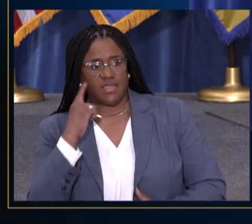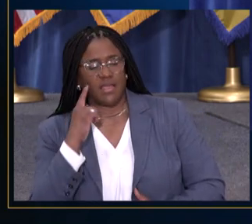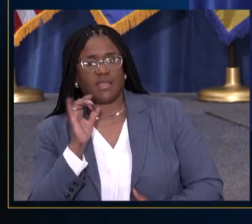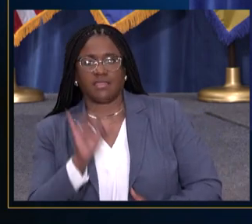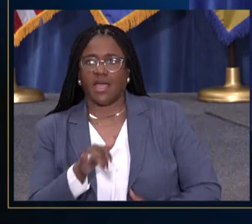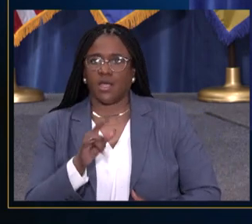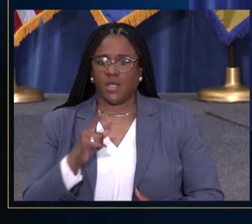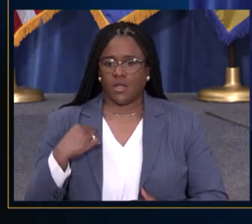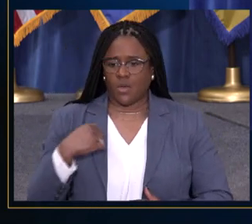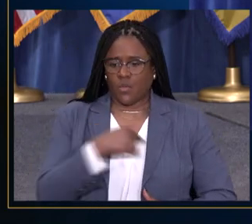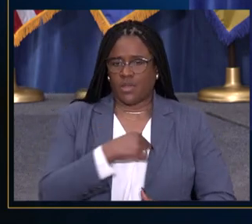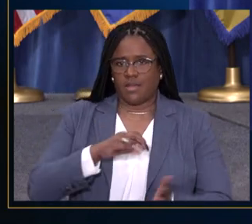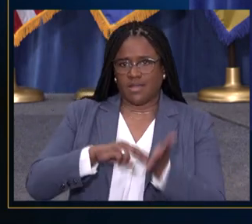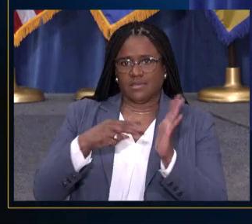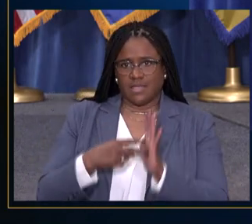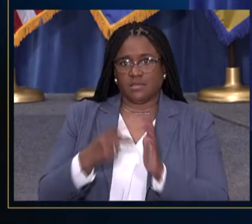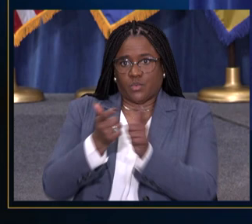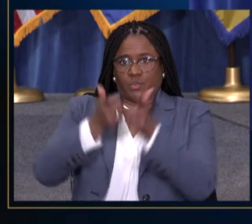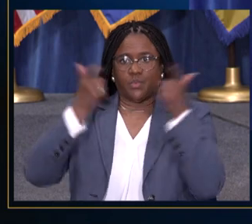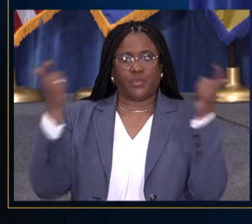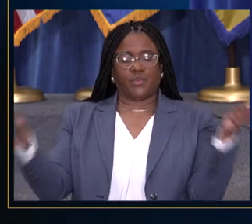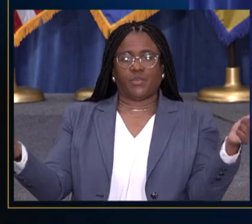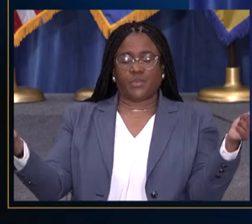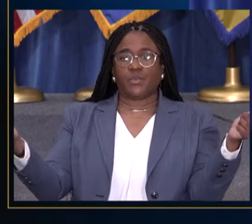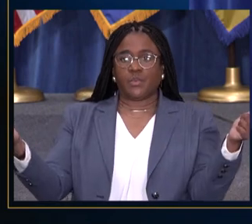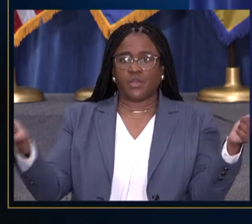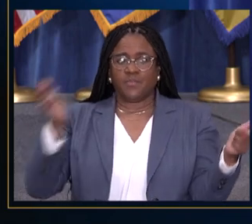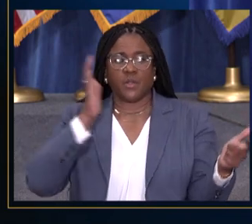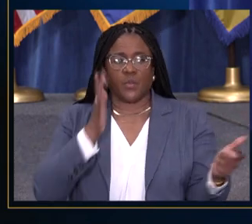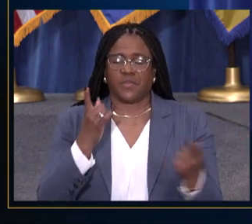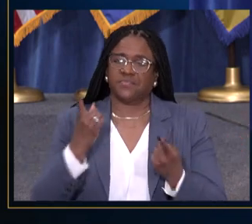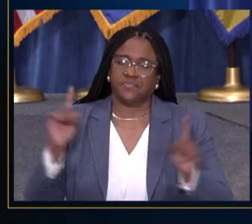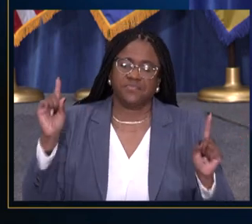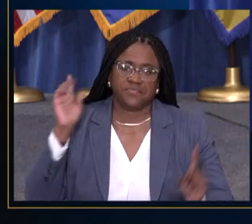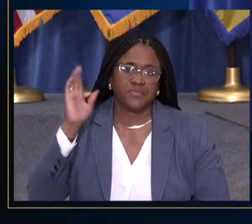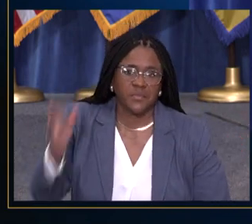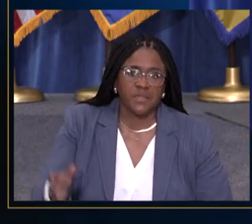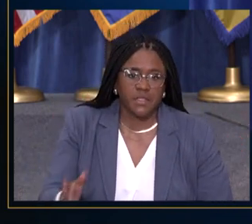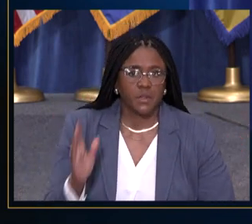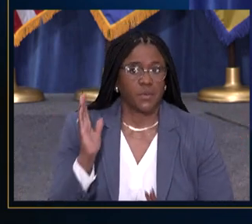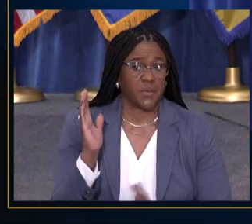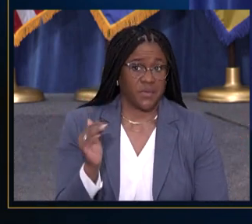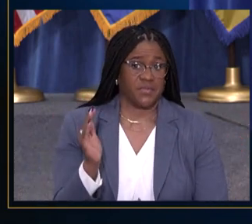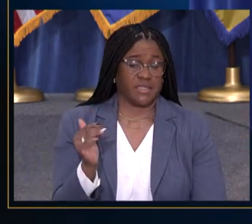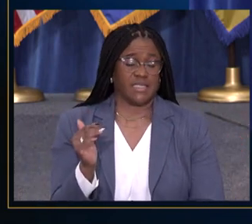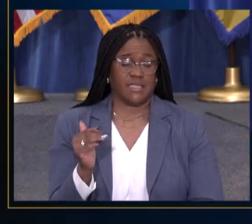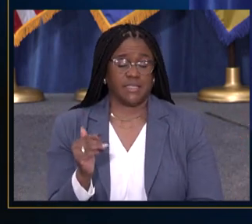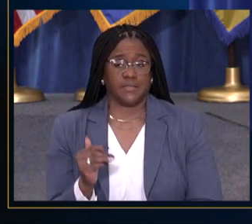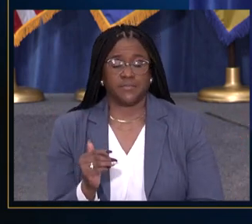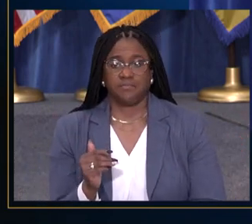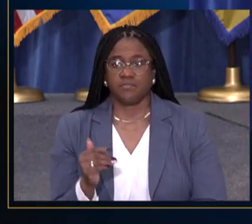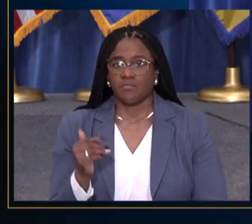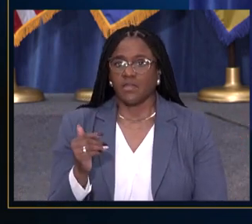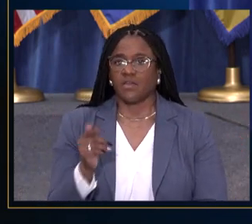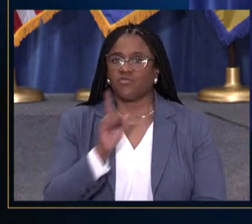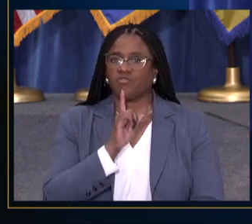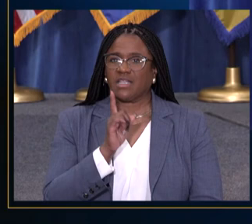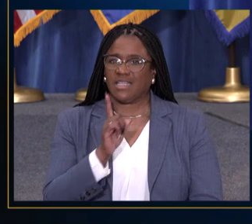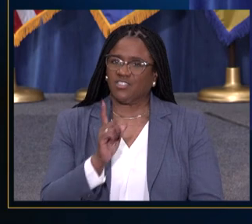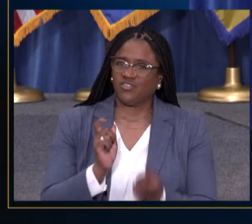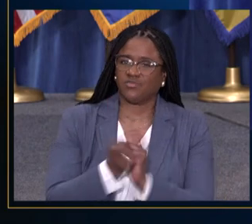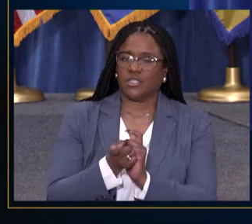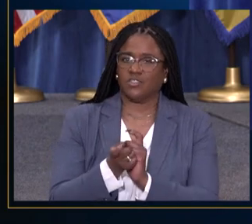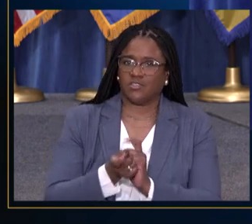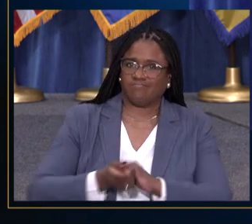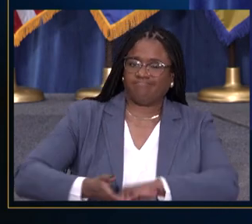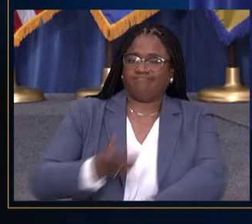that we intend to do it, that we will be successful, hopefully, at moving the needle. So those are